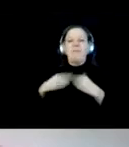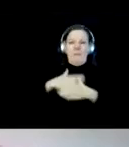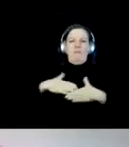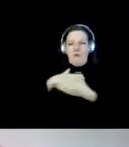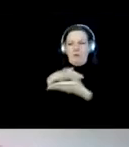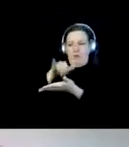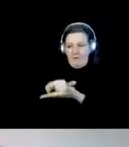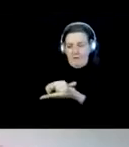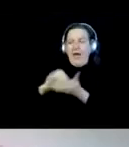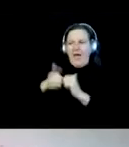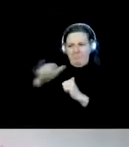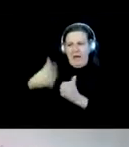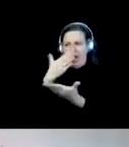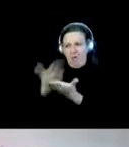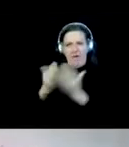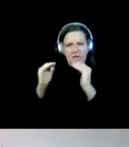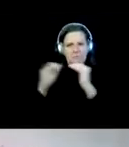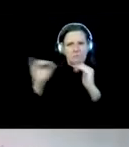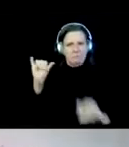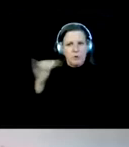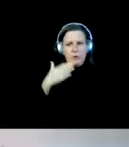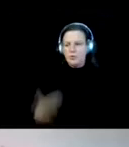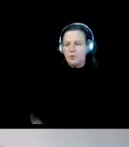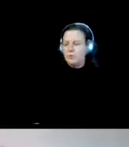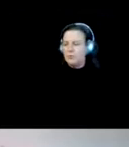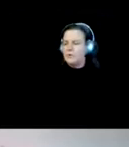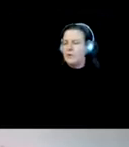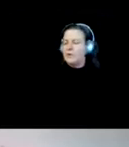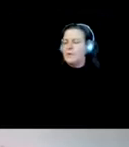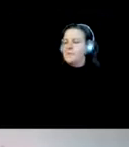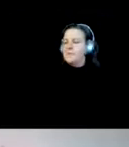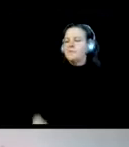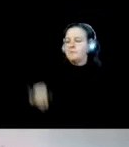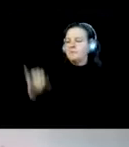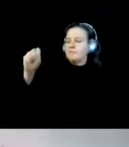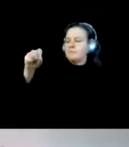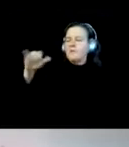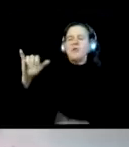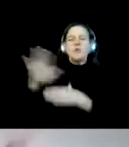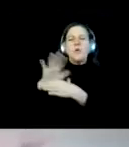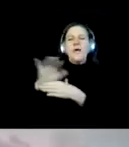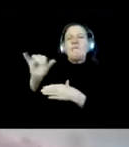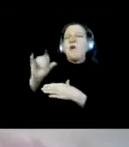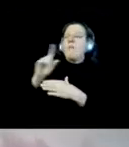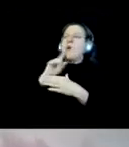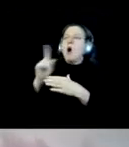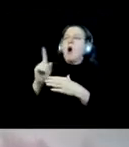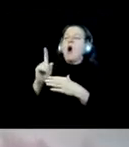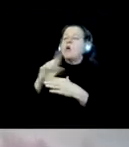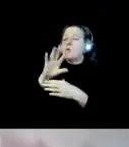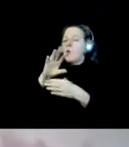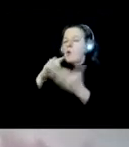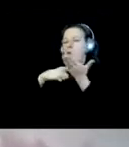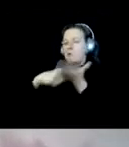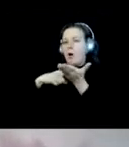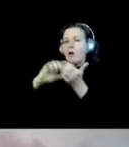good too. And yeah, the film also touches on how kind of things that were made